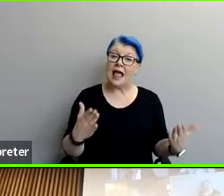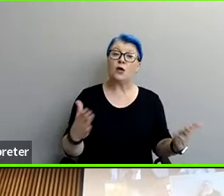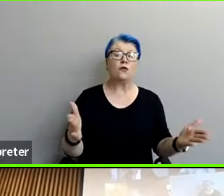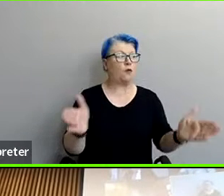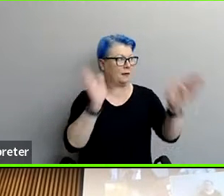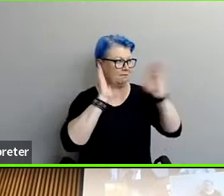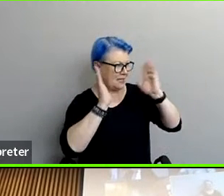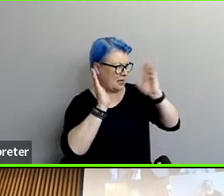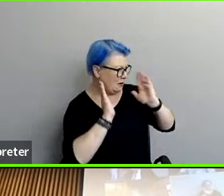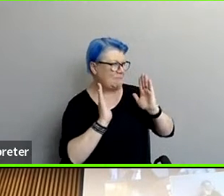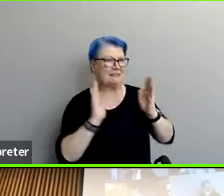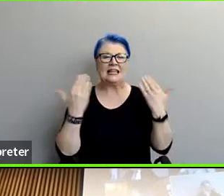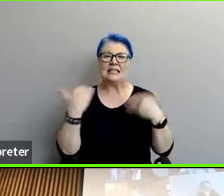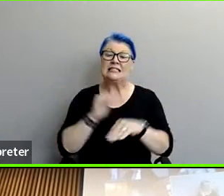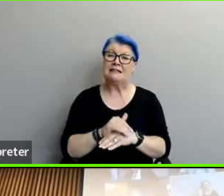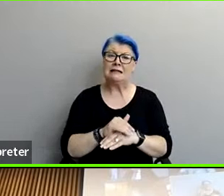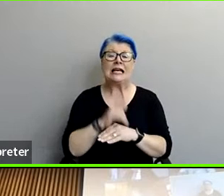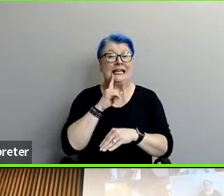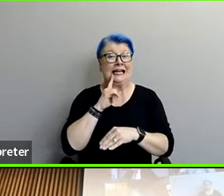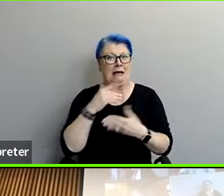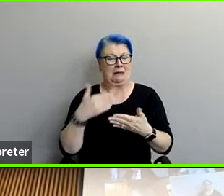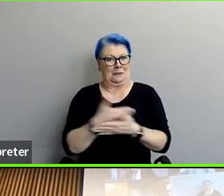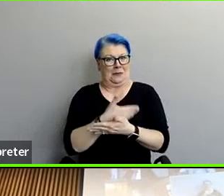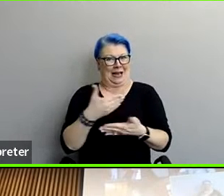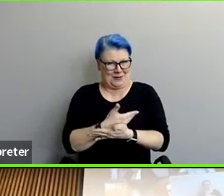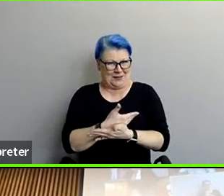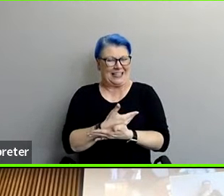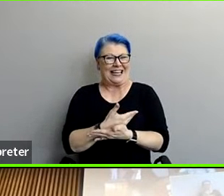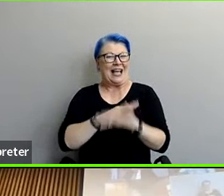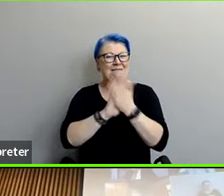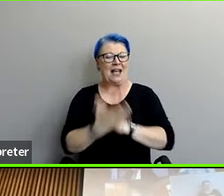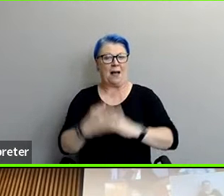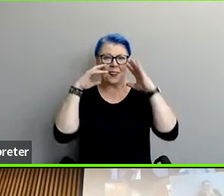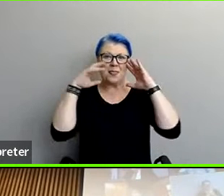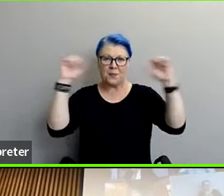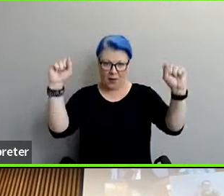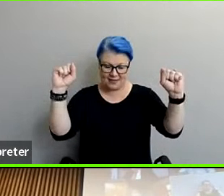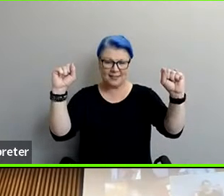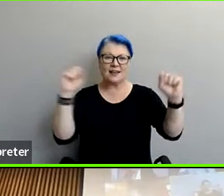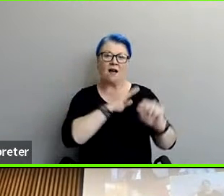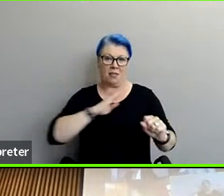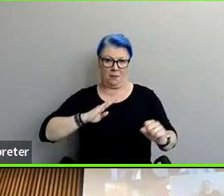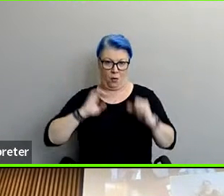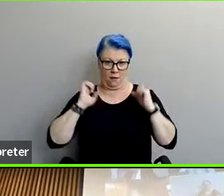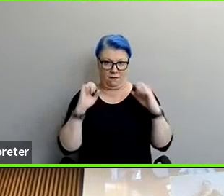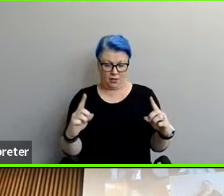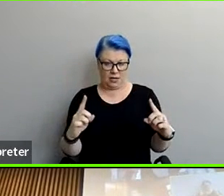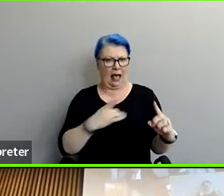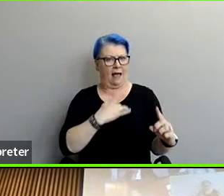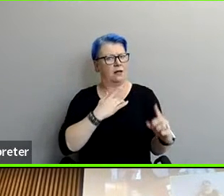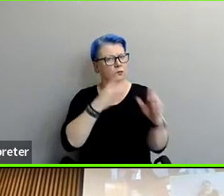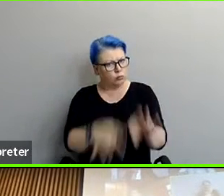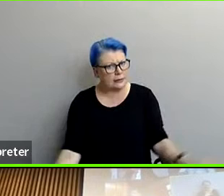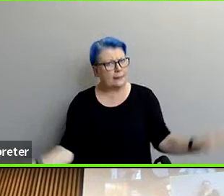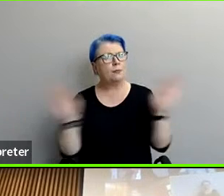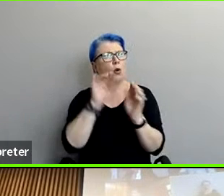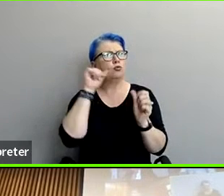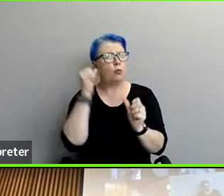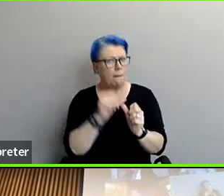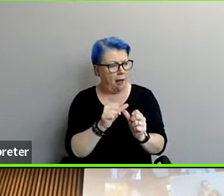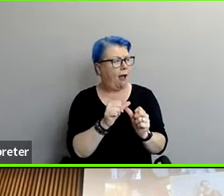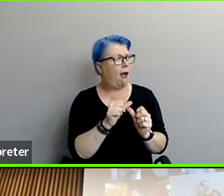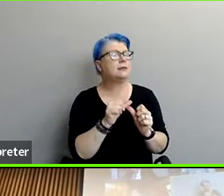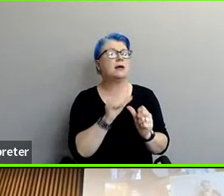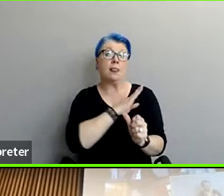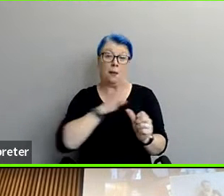as it is early in my tenure as the board president of the Board of Education. I felt it important to remind the board and the school community